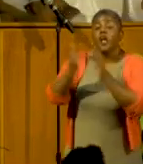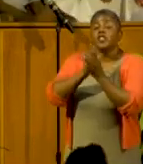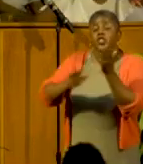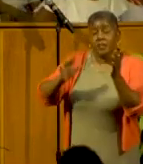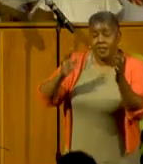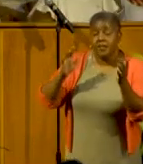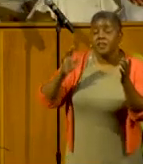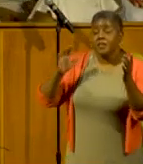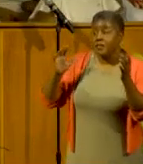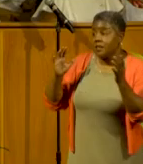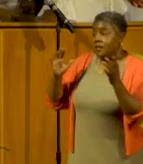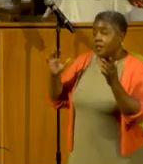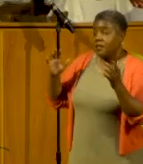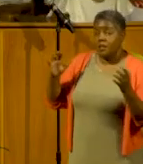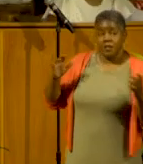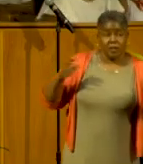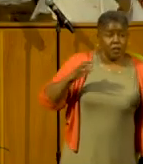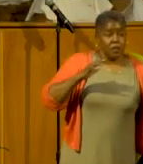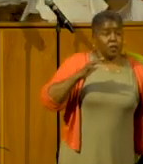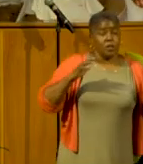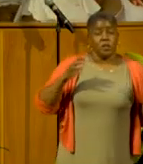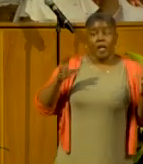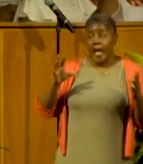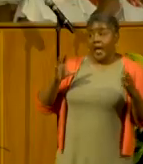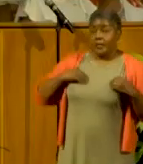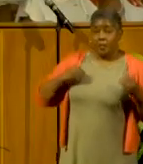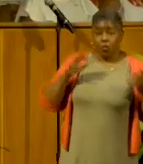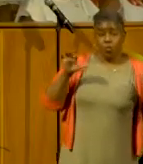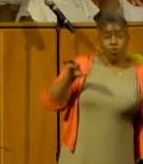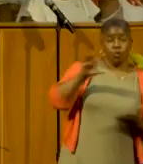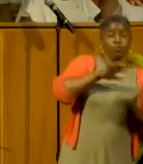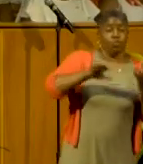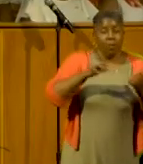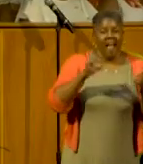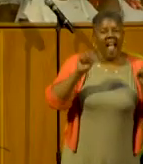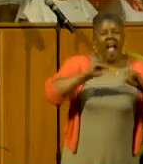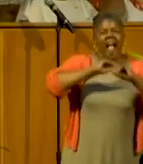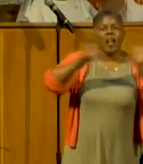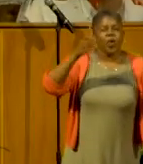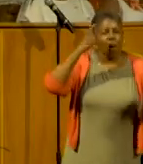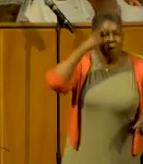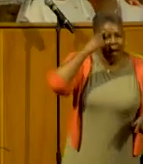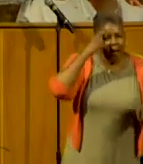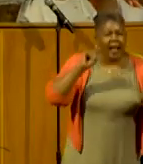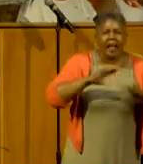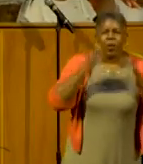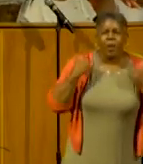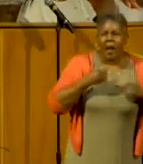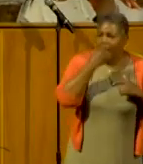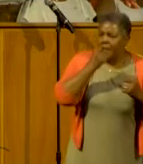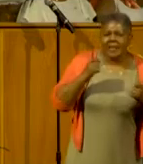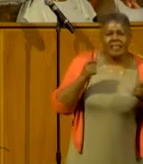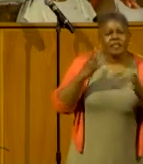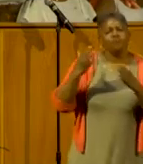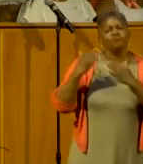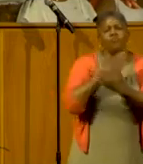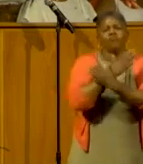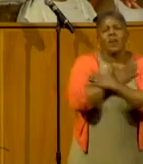Jesus takes on the storm with a clear mind and a clear body because he rested. Don't miss